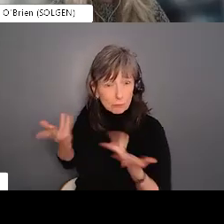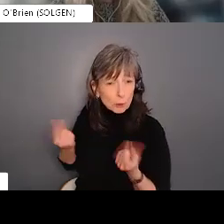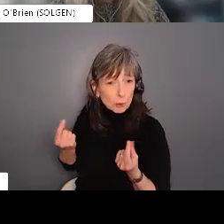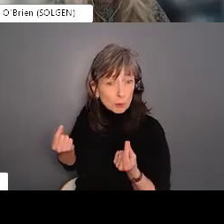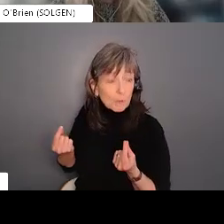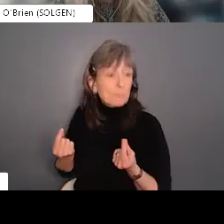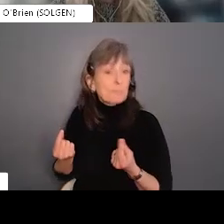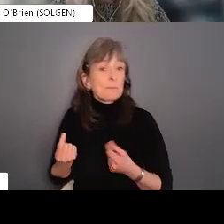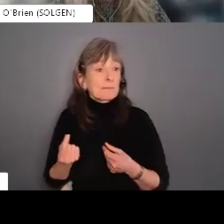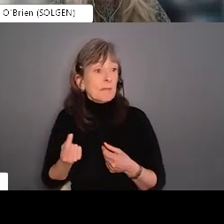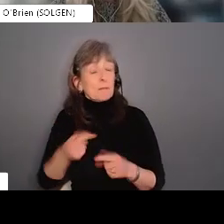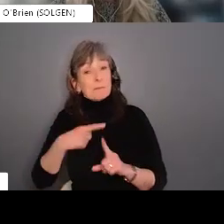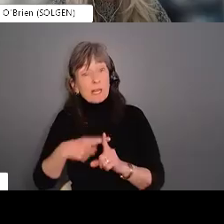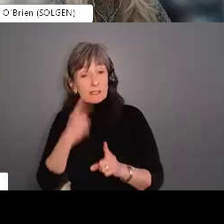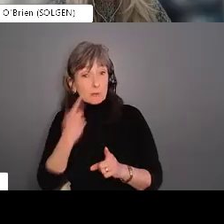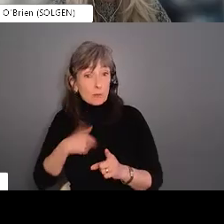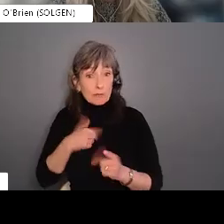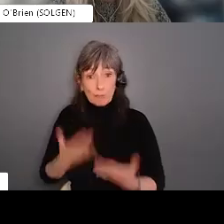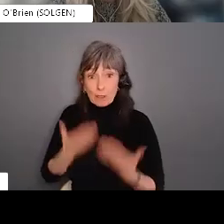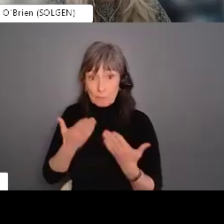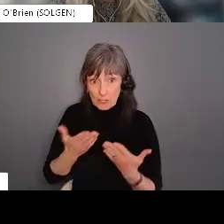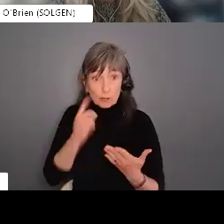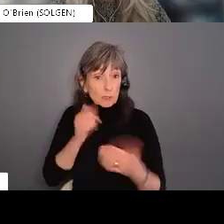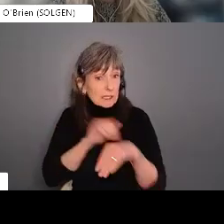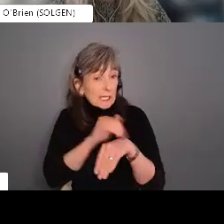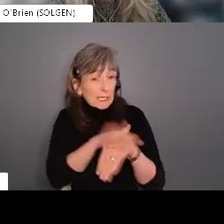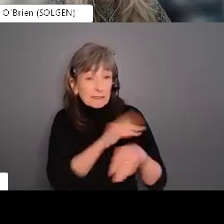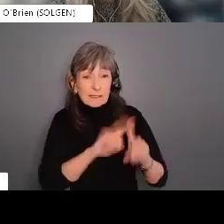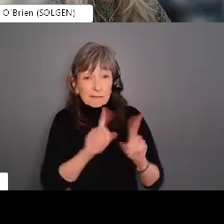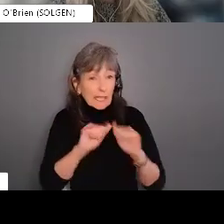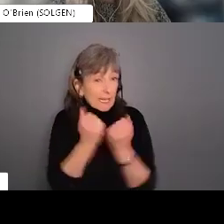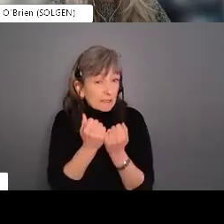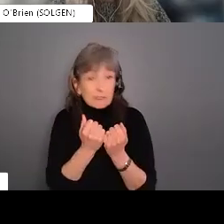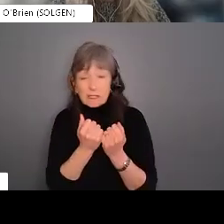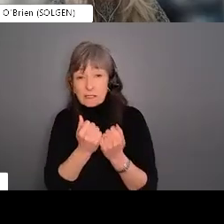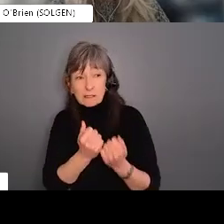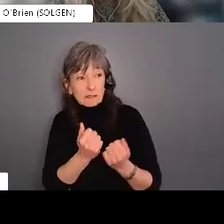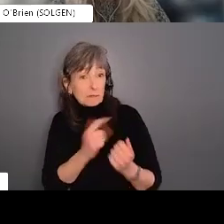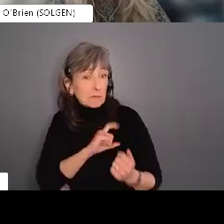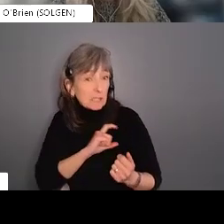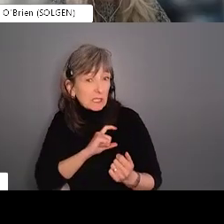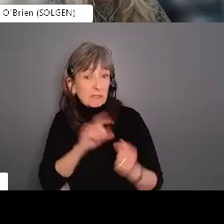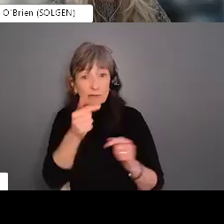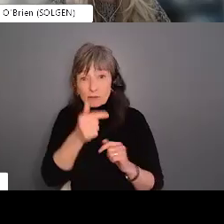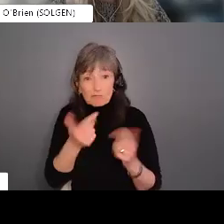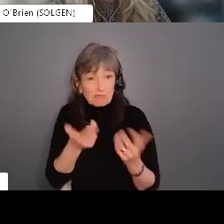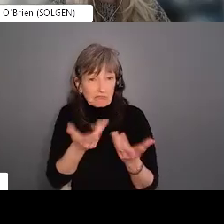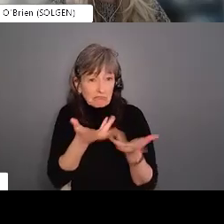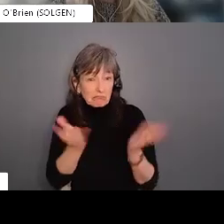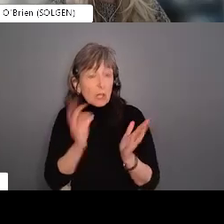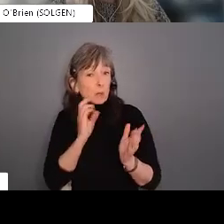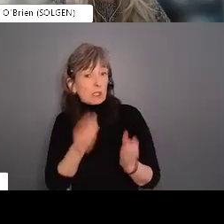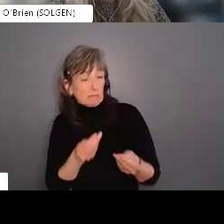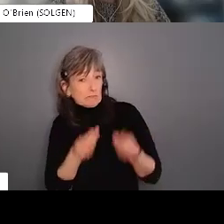the recipients, and then the cases would be put together into an annual